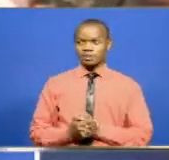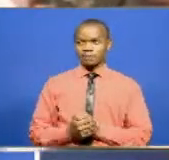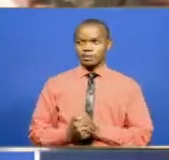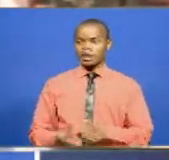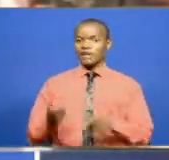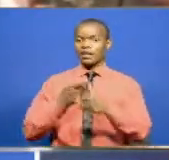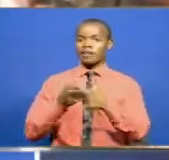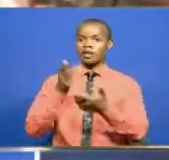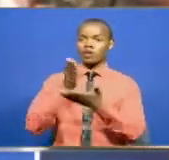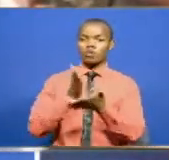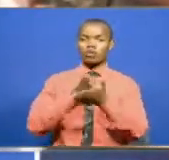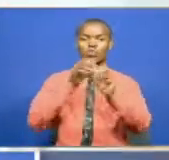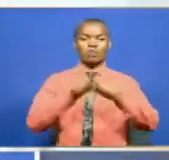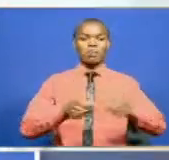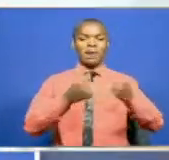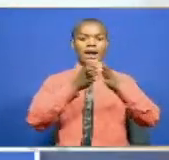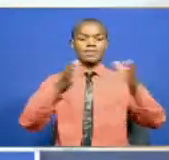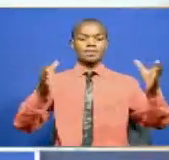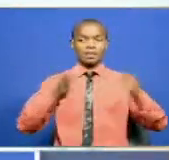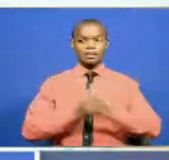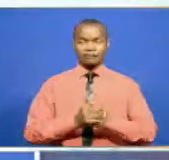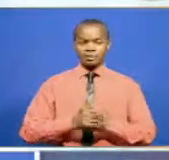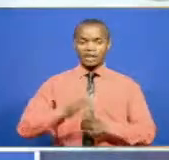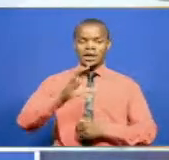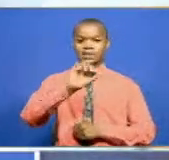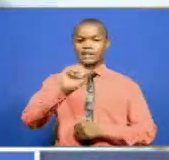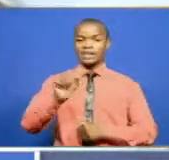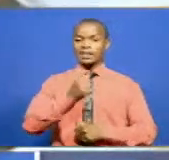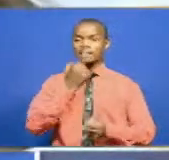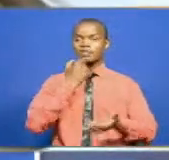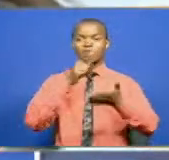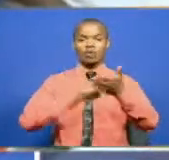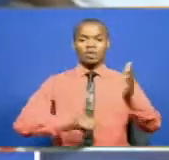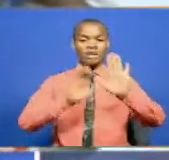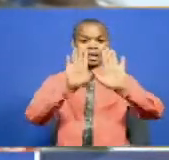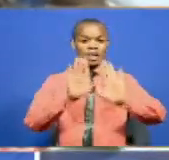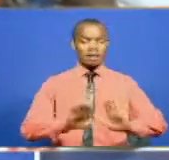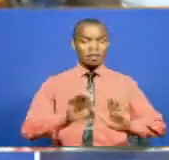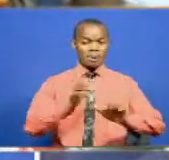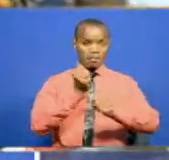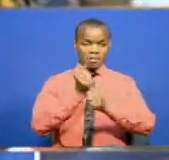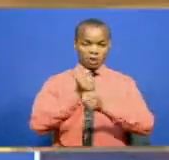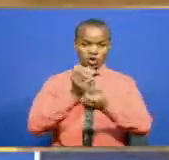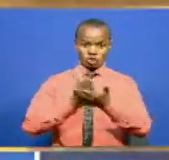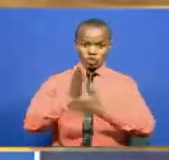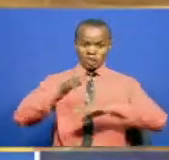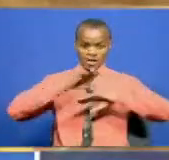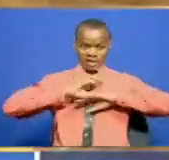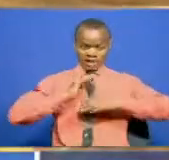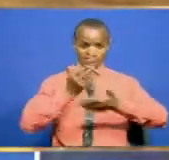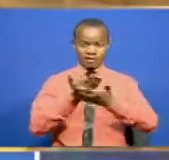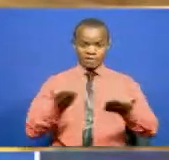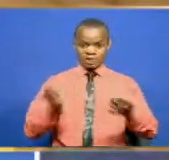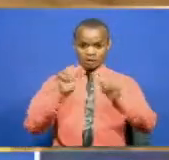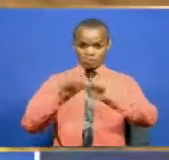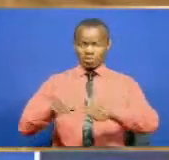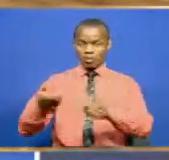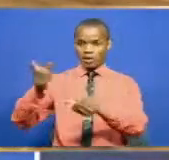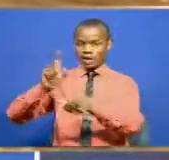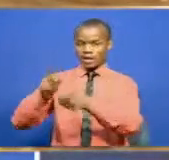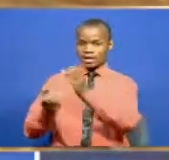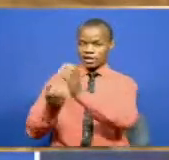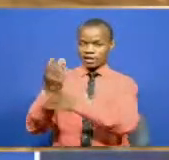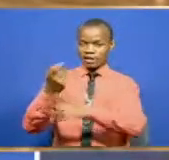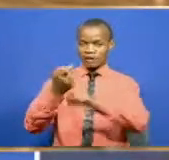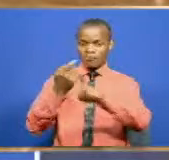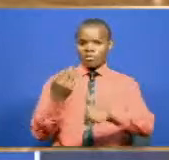we move now into expanding capacity. Munya added that there is need to ensure sufficient inputs reach the farmers to increase production from the current 35